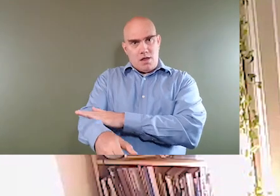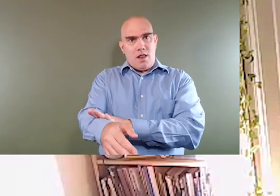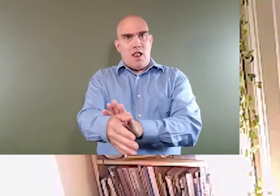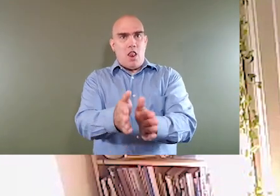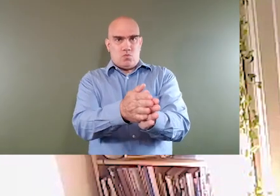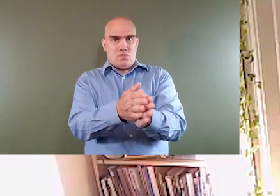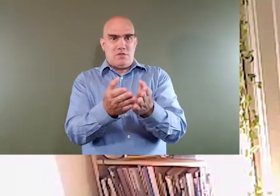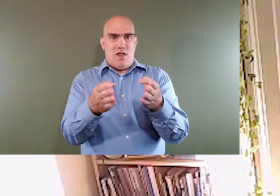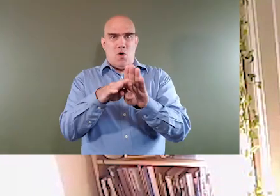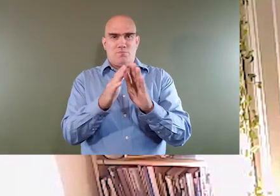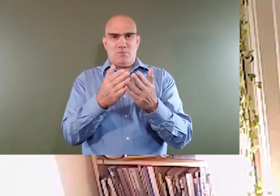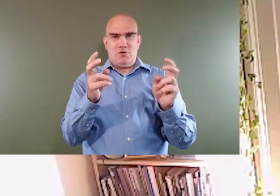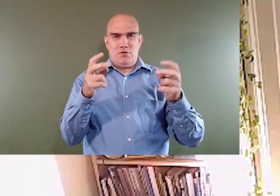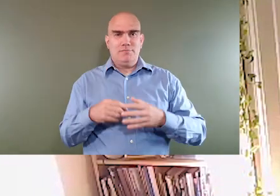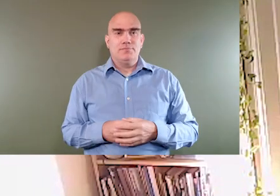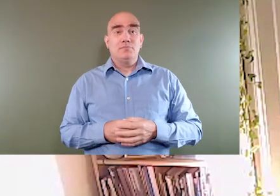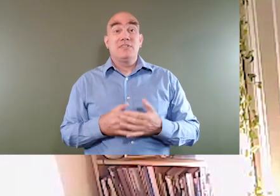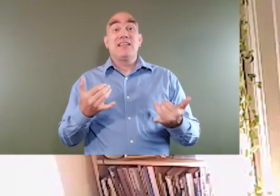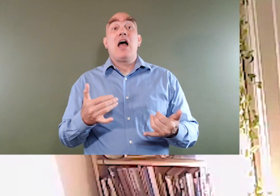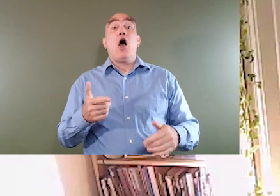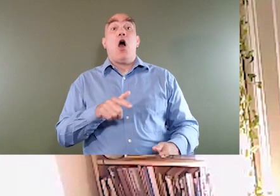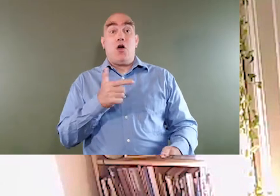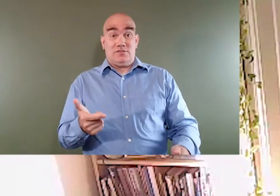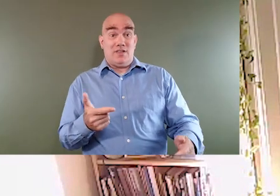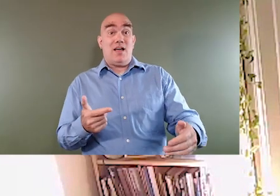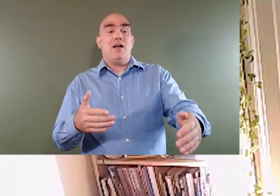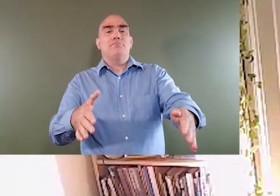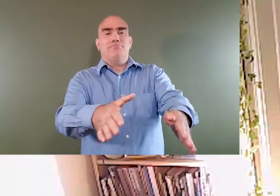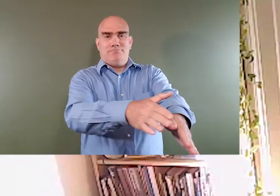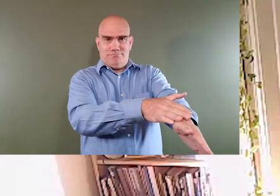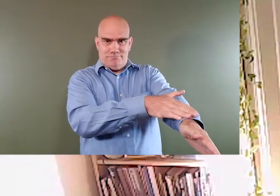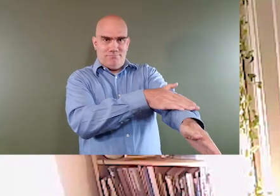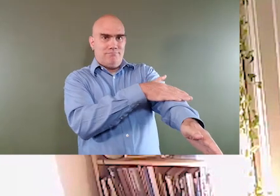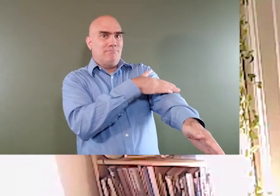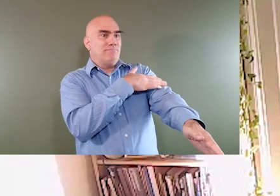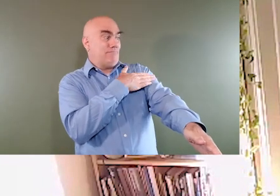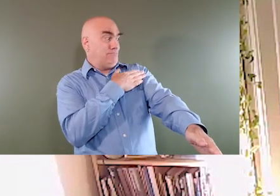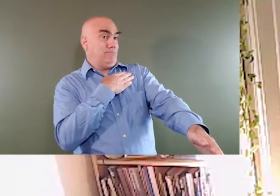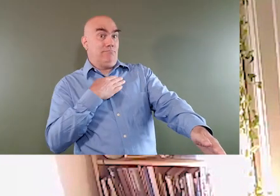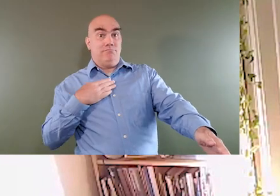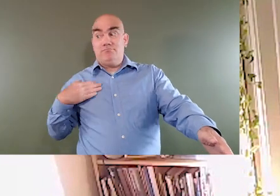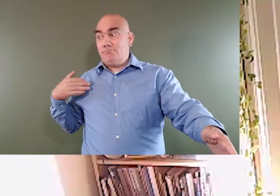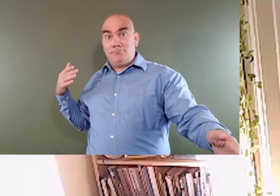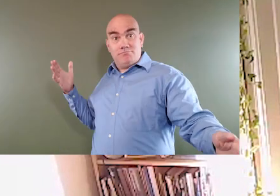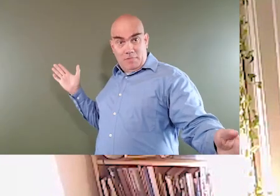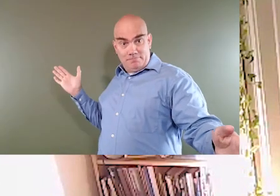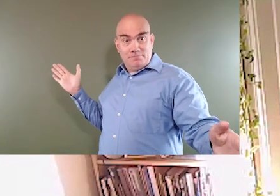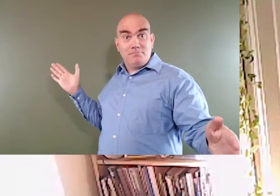Yep. Other side, we're going to drag up the arm, across the chest, open the book, looking behind